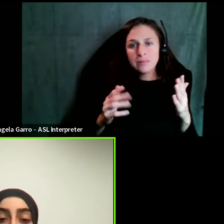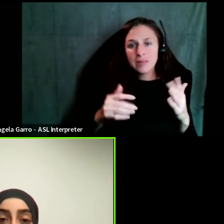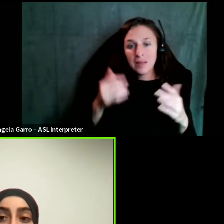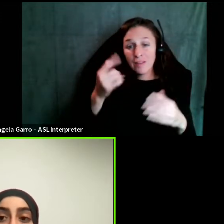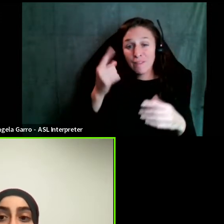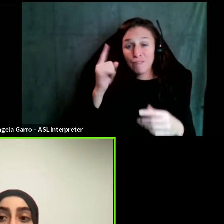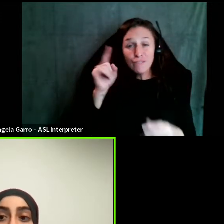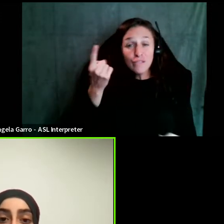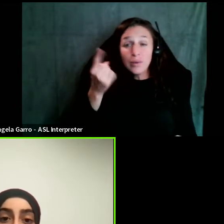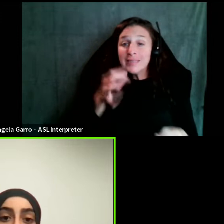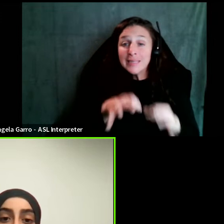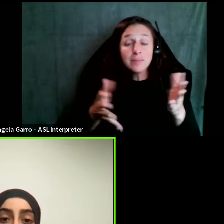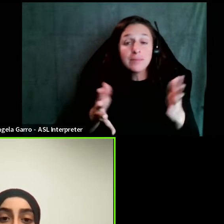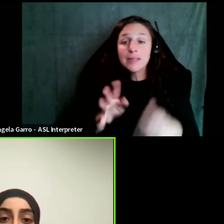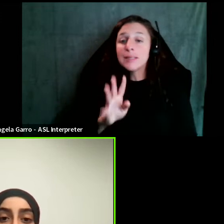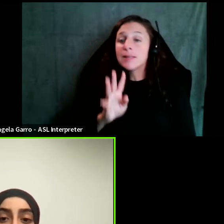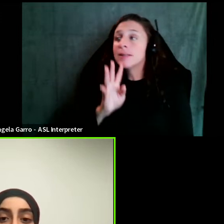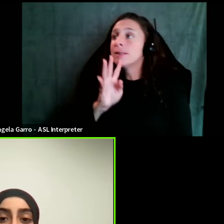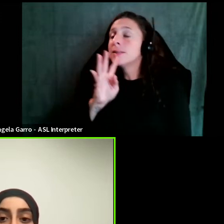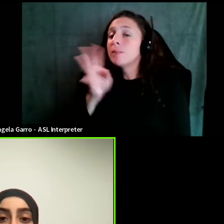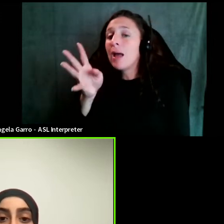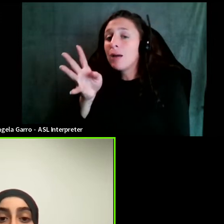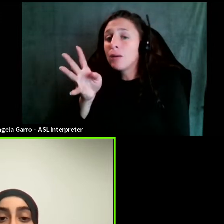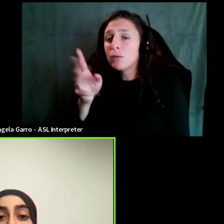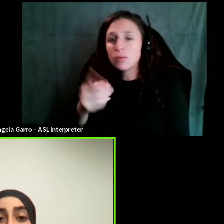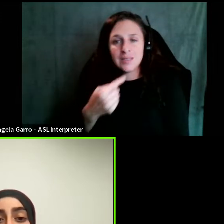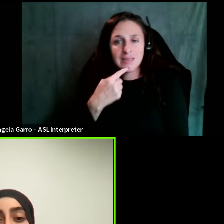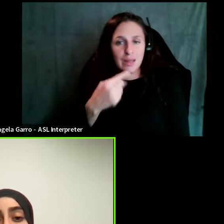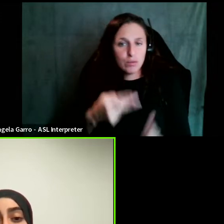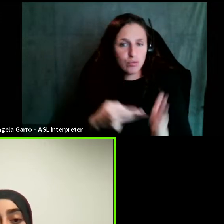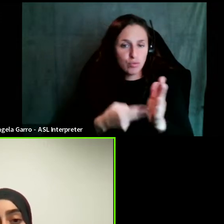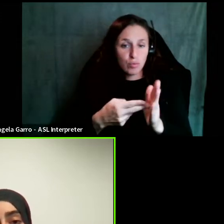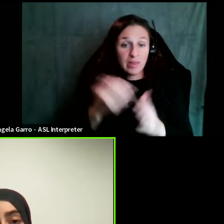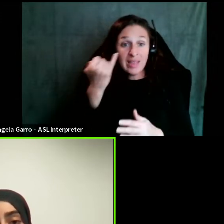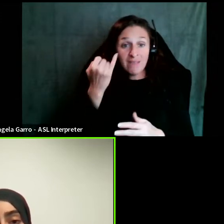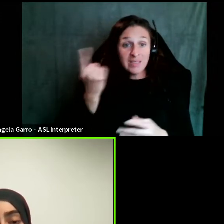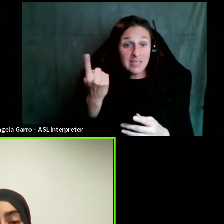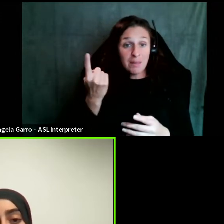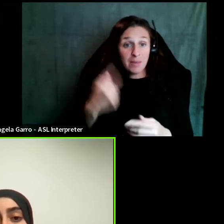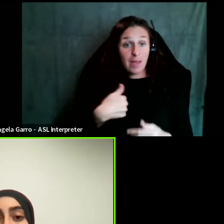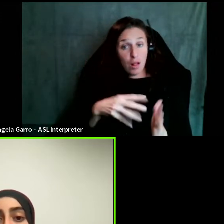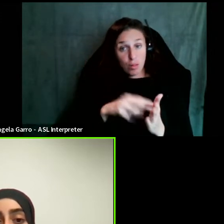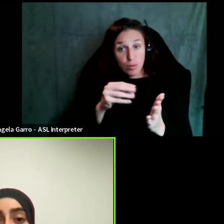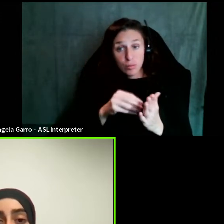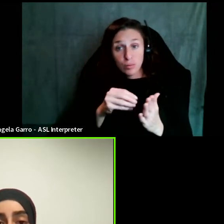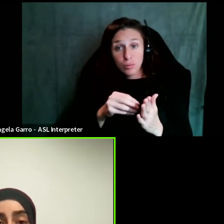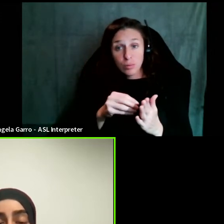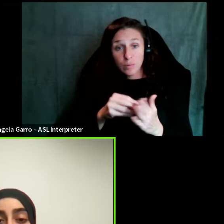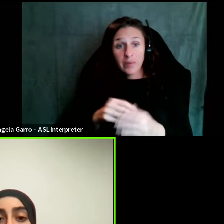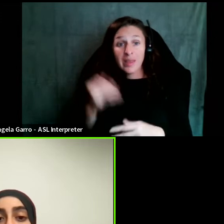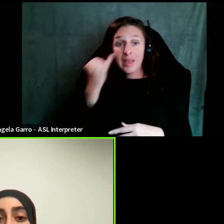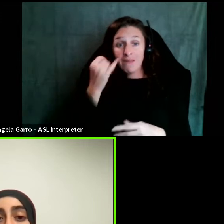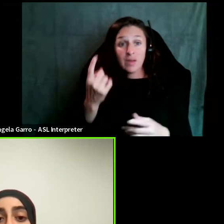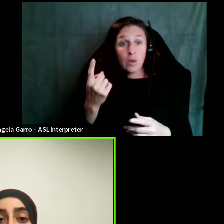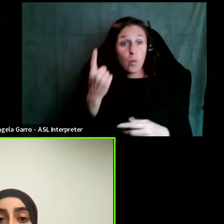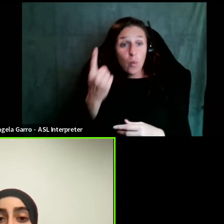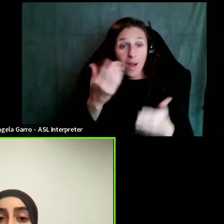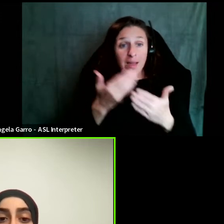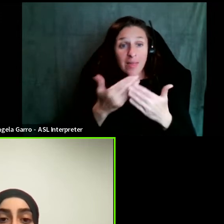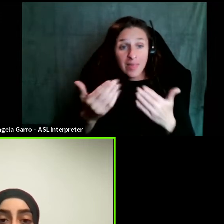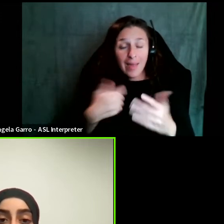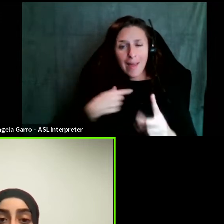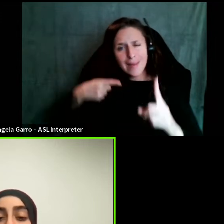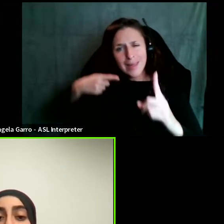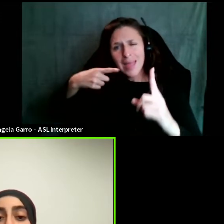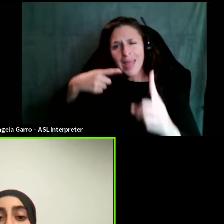simply speaking out and saying the truth. But if there's one thing that I've learned, and if there's one thing that I aim to